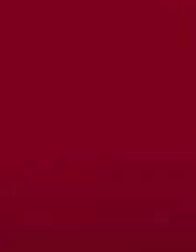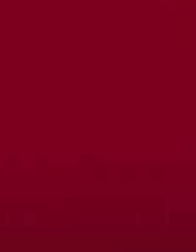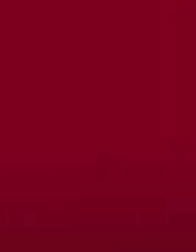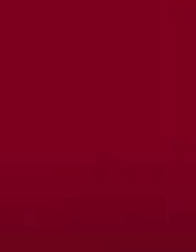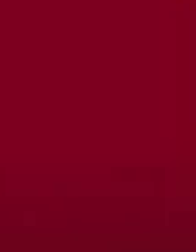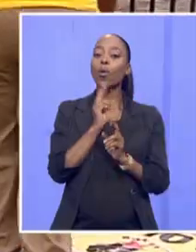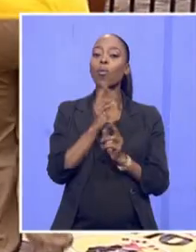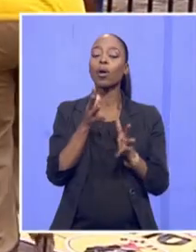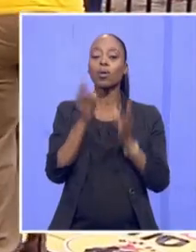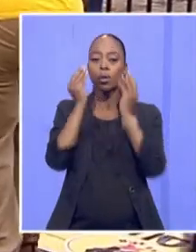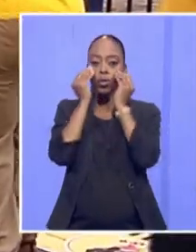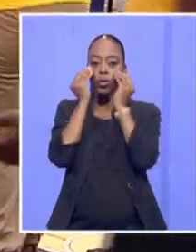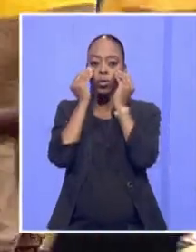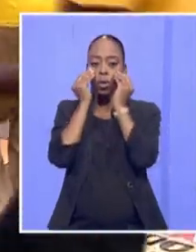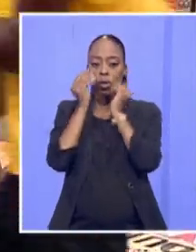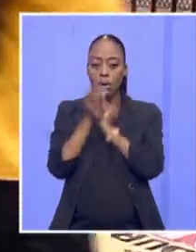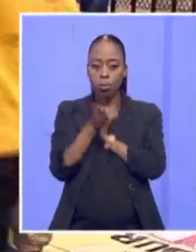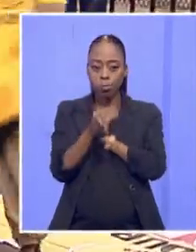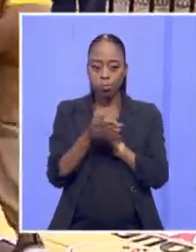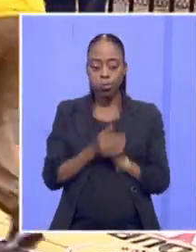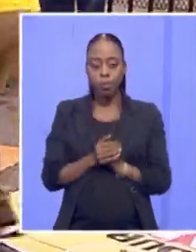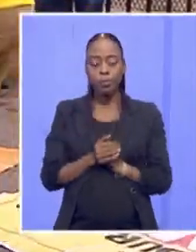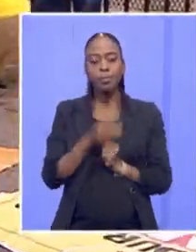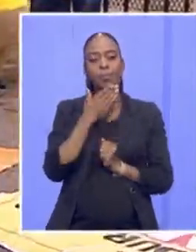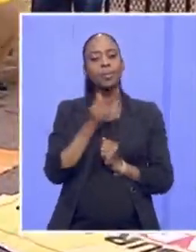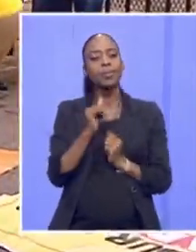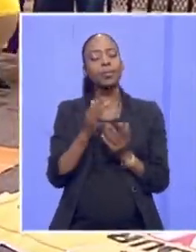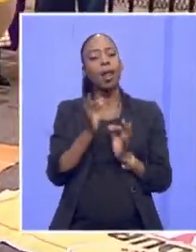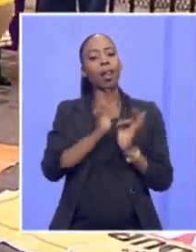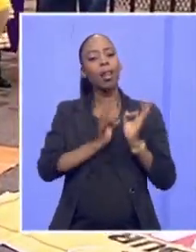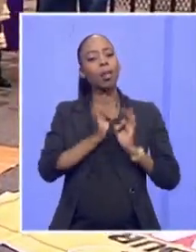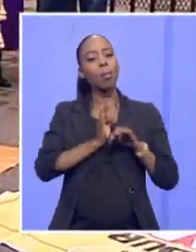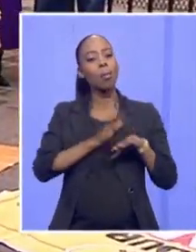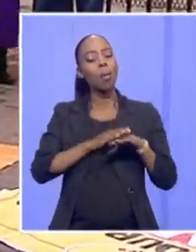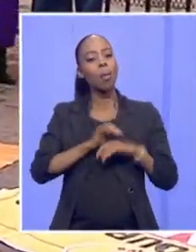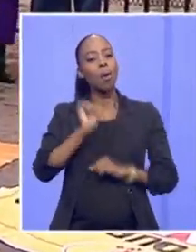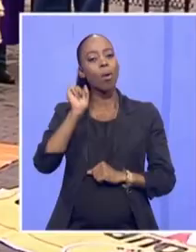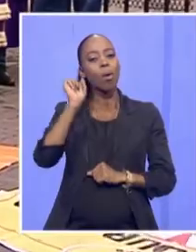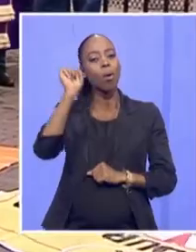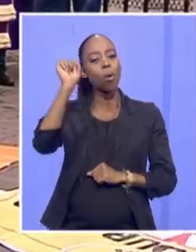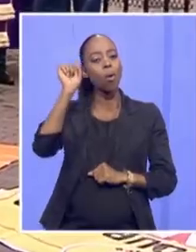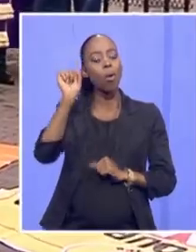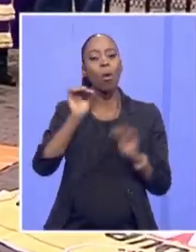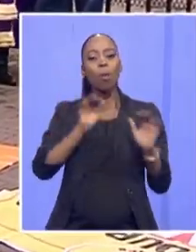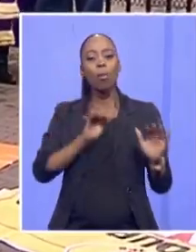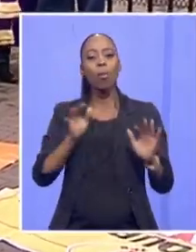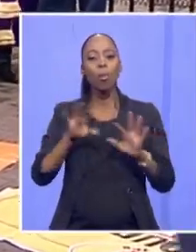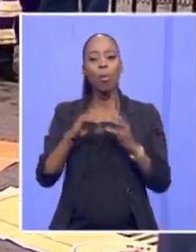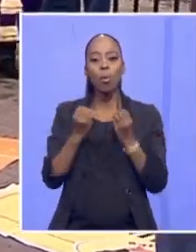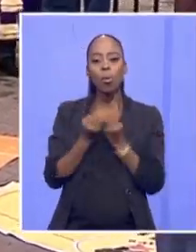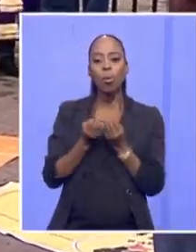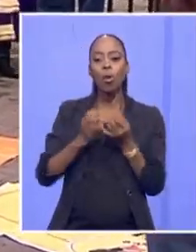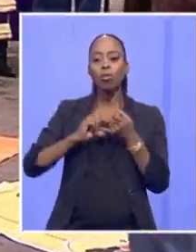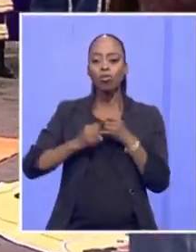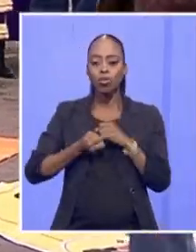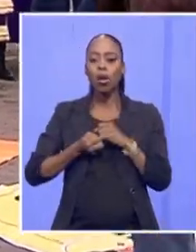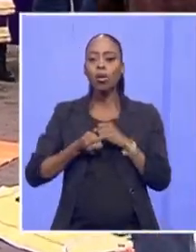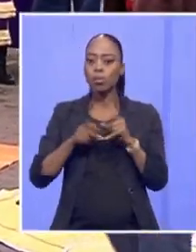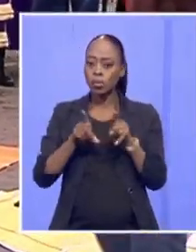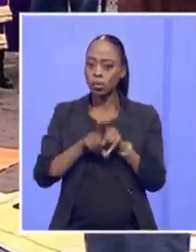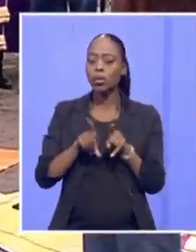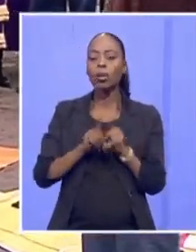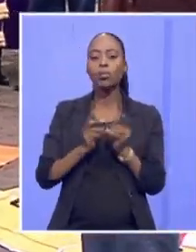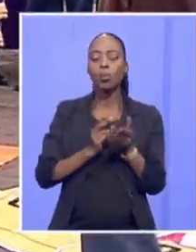reporter, CHRISELDA LEWIS. CHRISELDA, the Azanian People's Organization has been trying with great